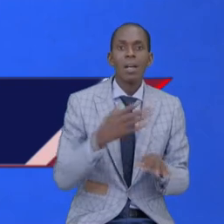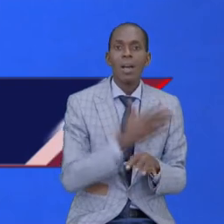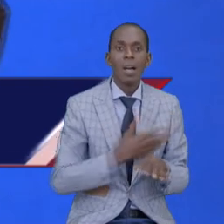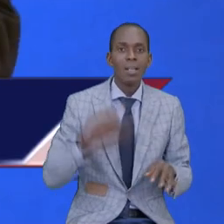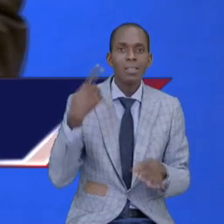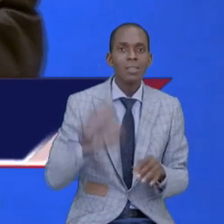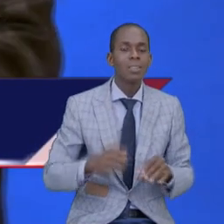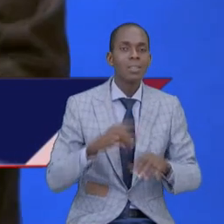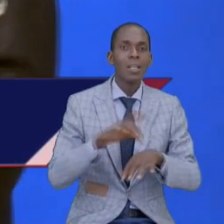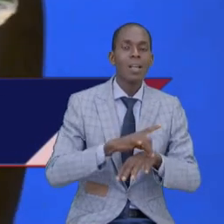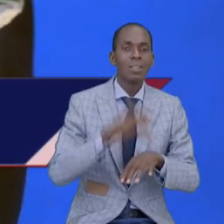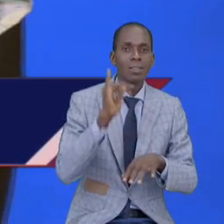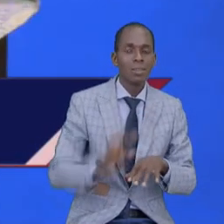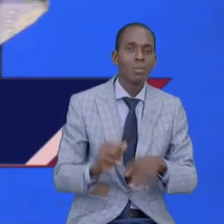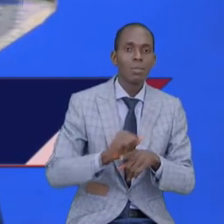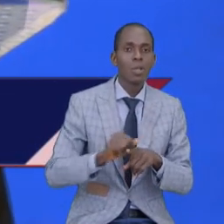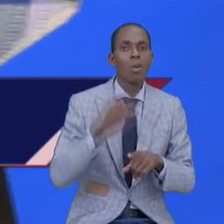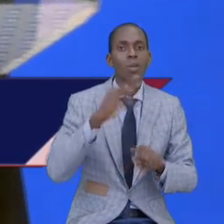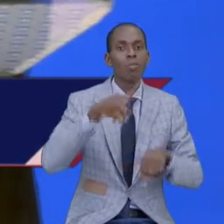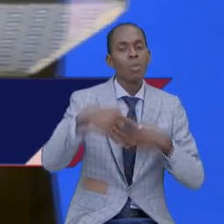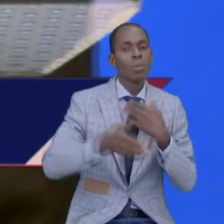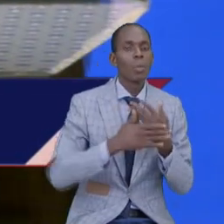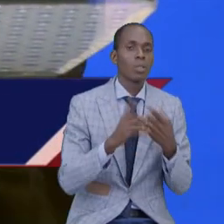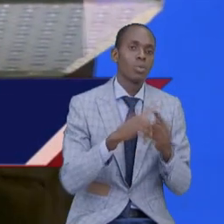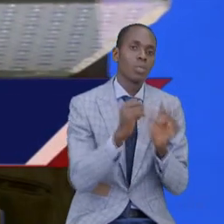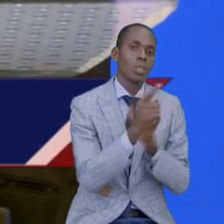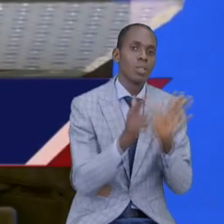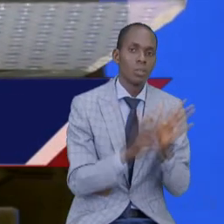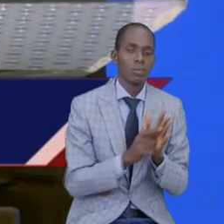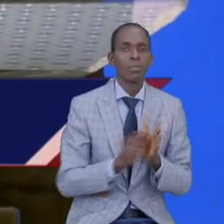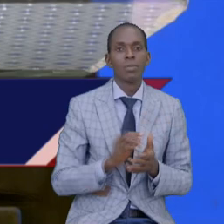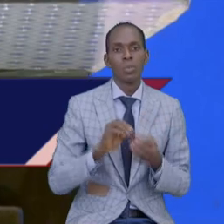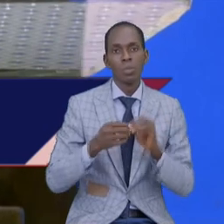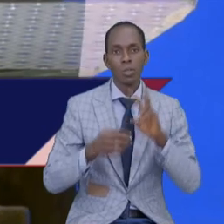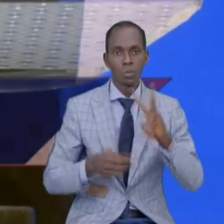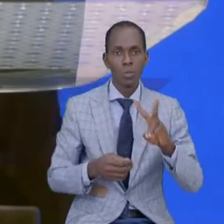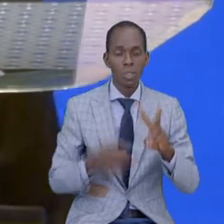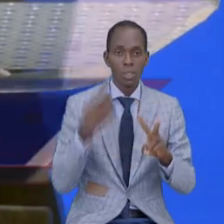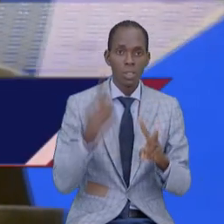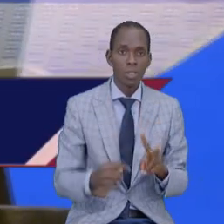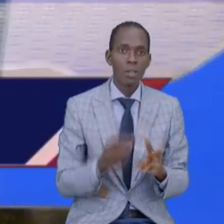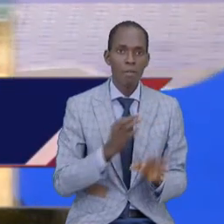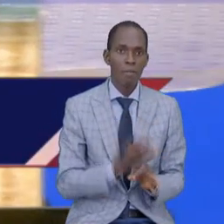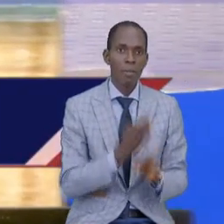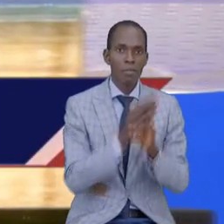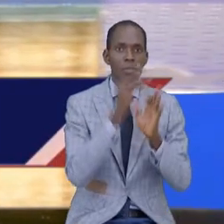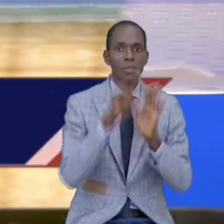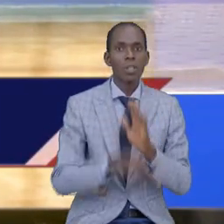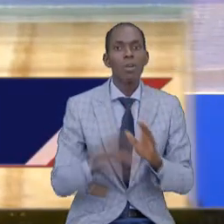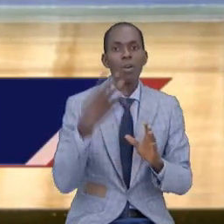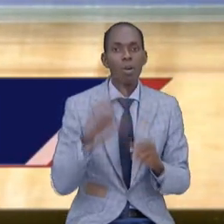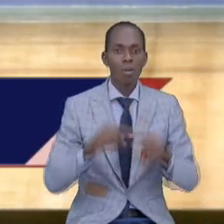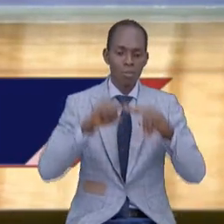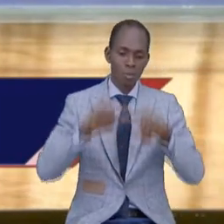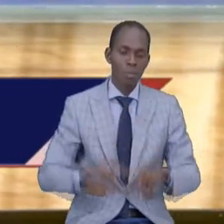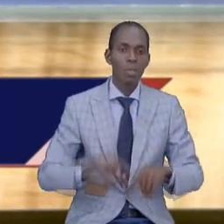carnality of reverting to the law. Number two, the faithfulness of